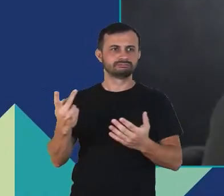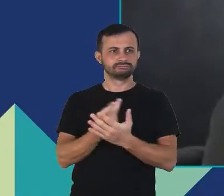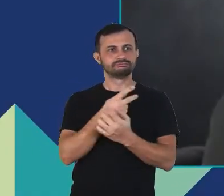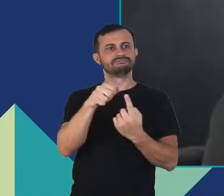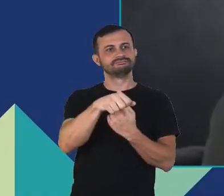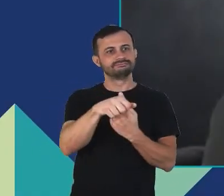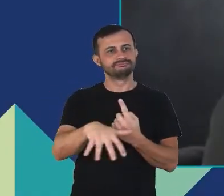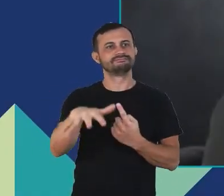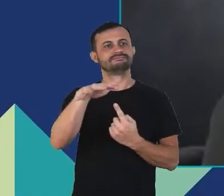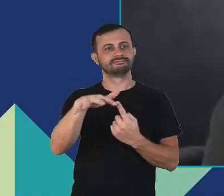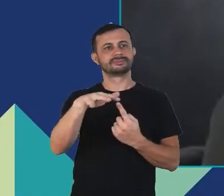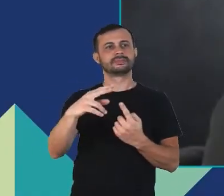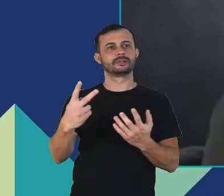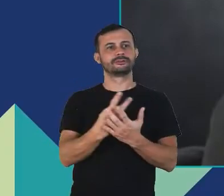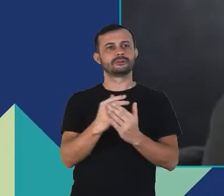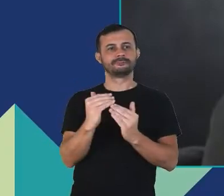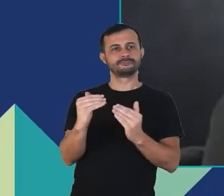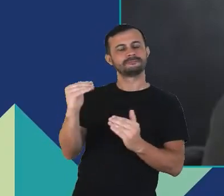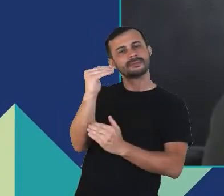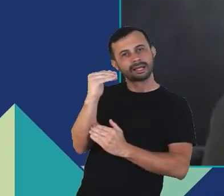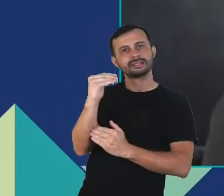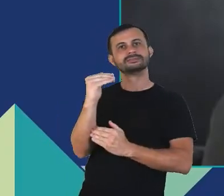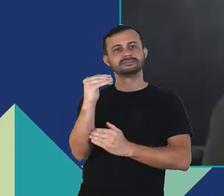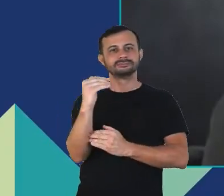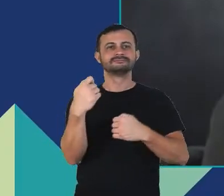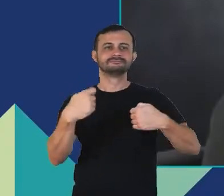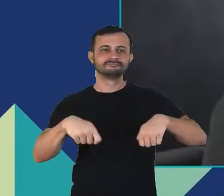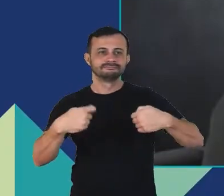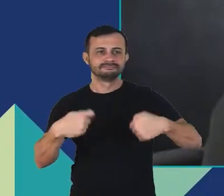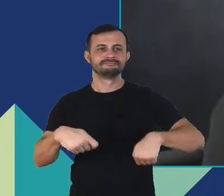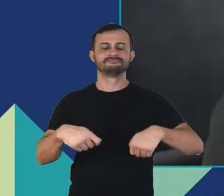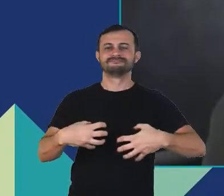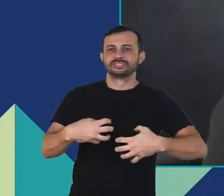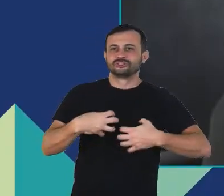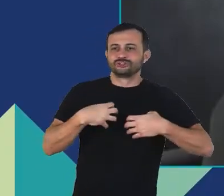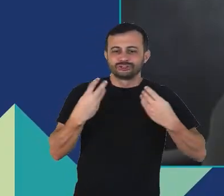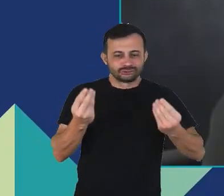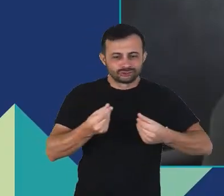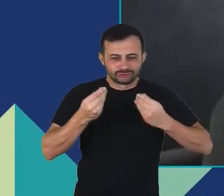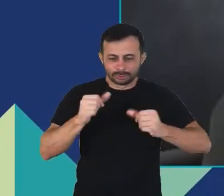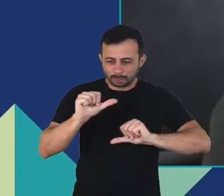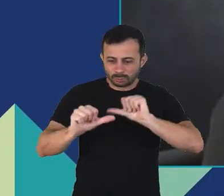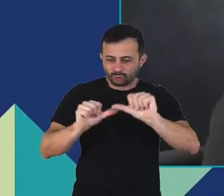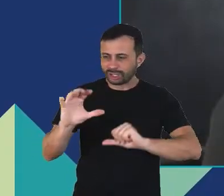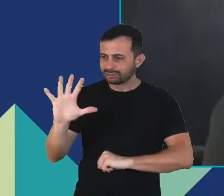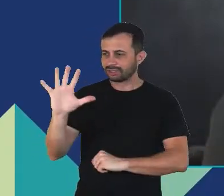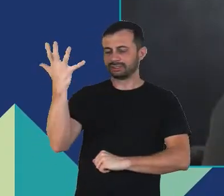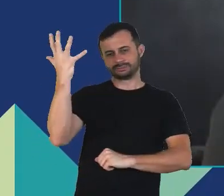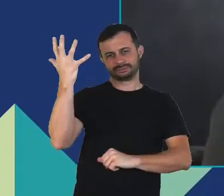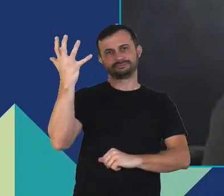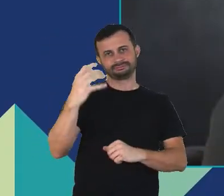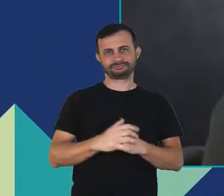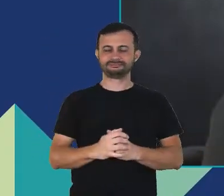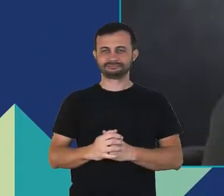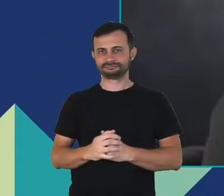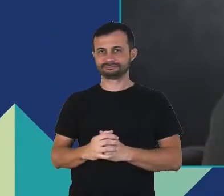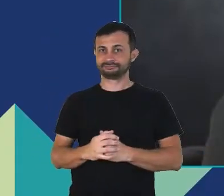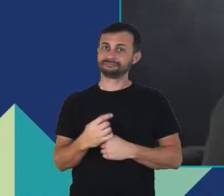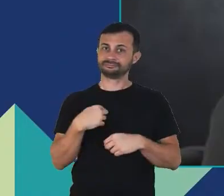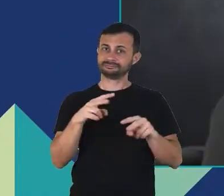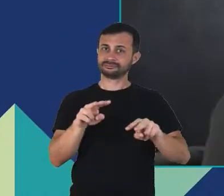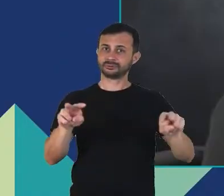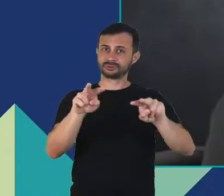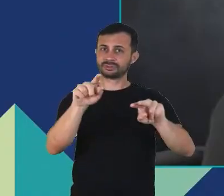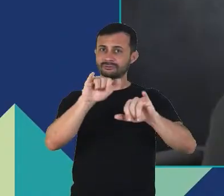contour channel. Maybe you need larger drains. You know, you were talking, Tiago, a few minutes ago about drains.